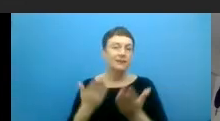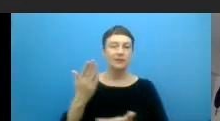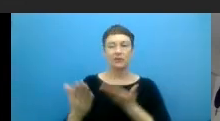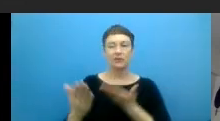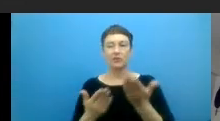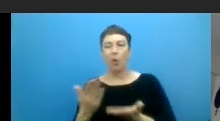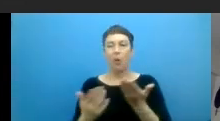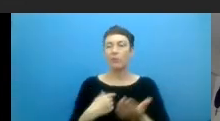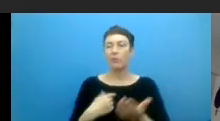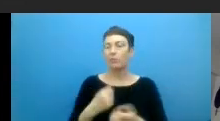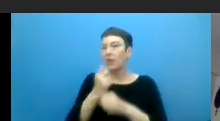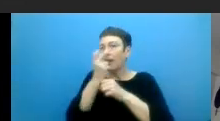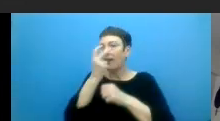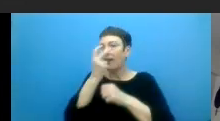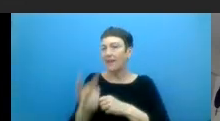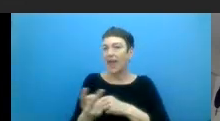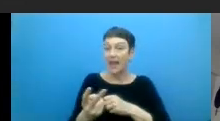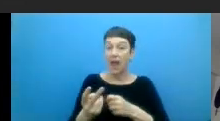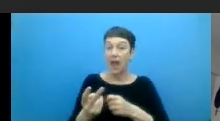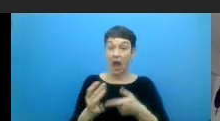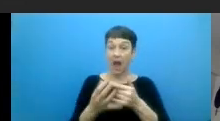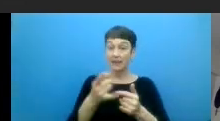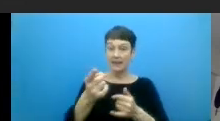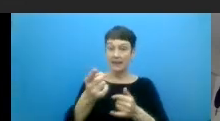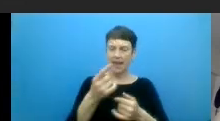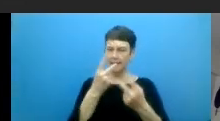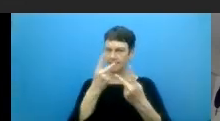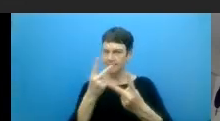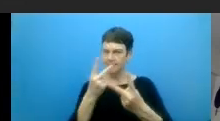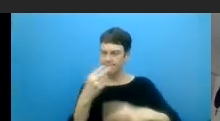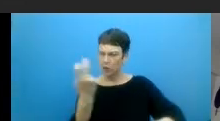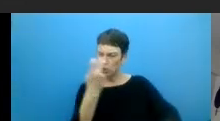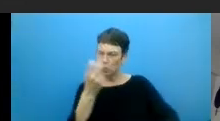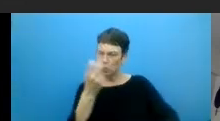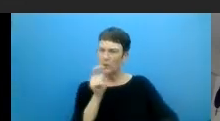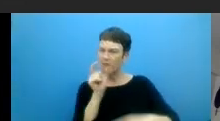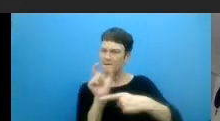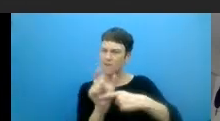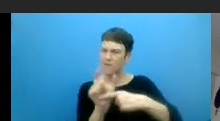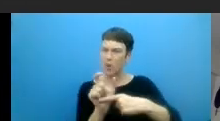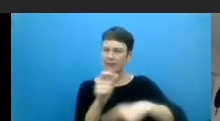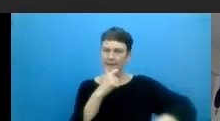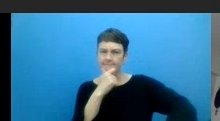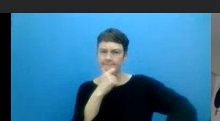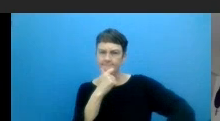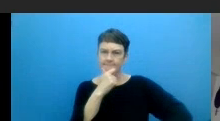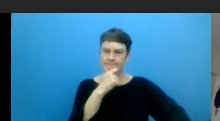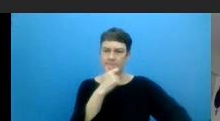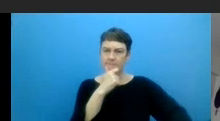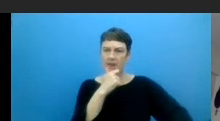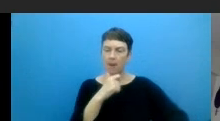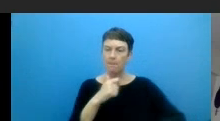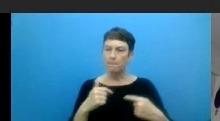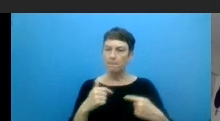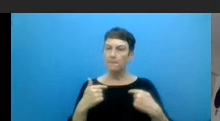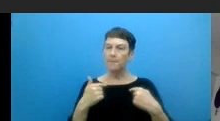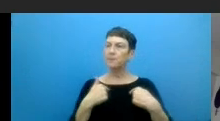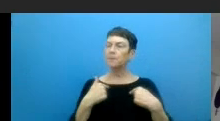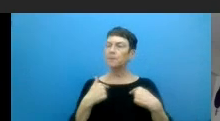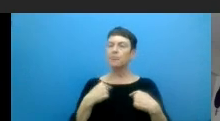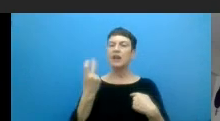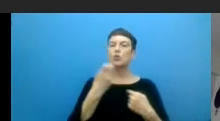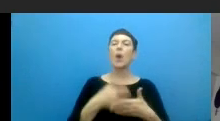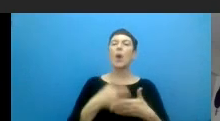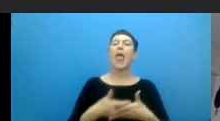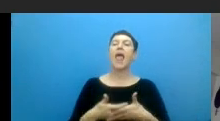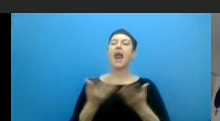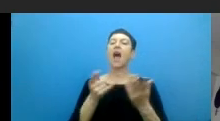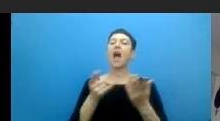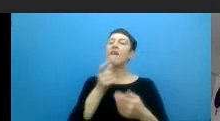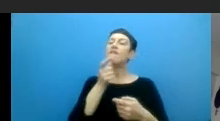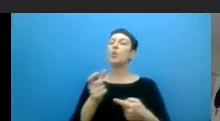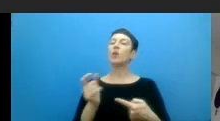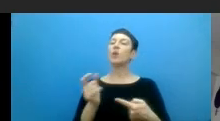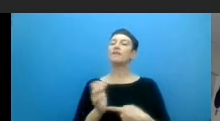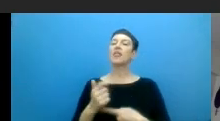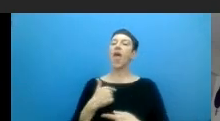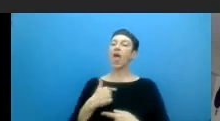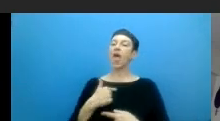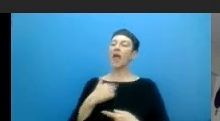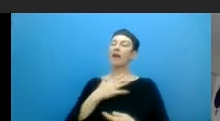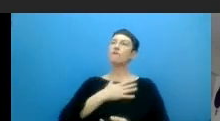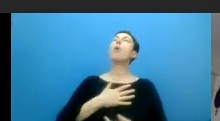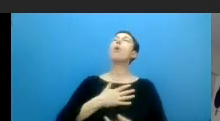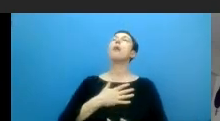where if you can't find the word, you get the closest word in a language that you are most comfortable to. And I think that could allow those,